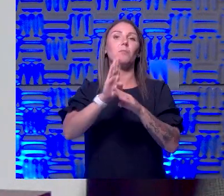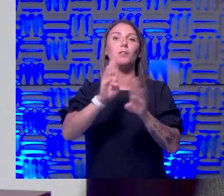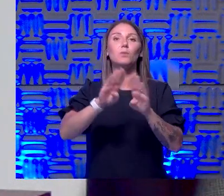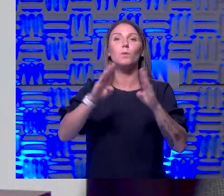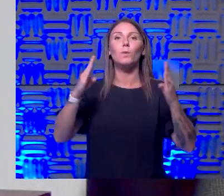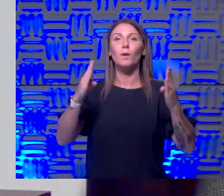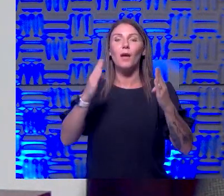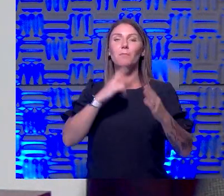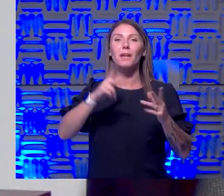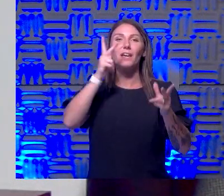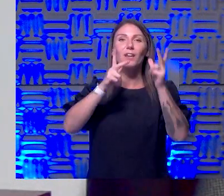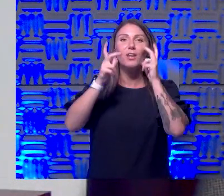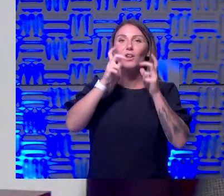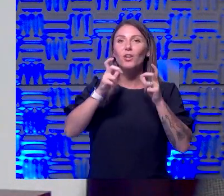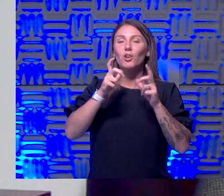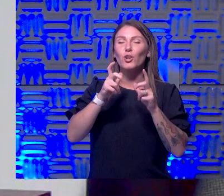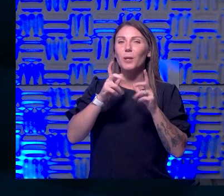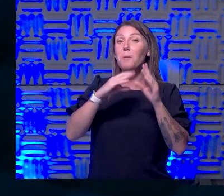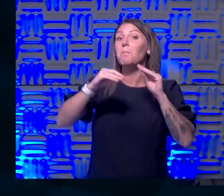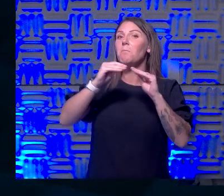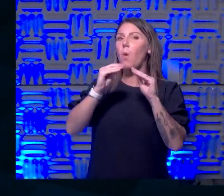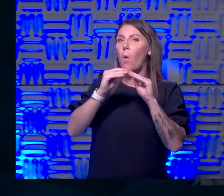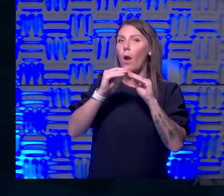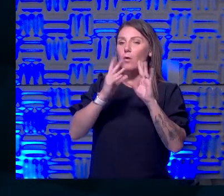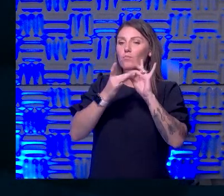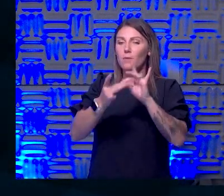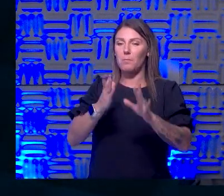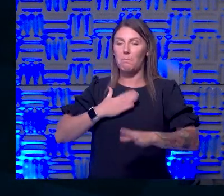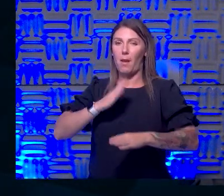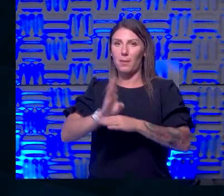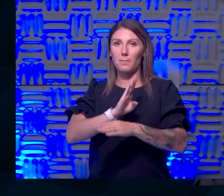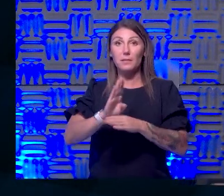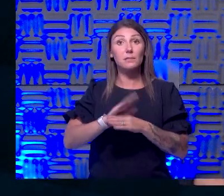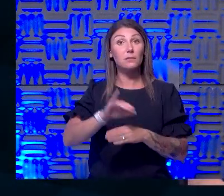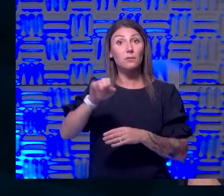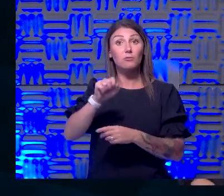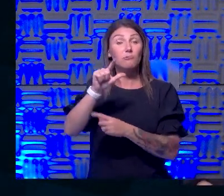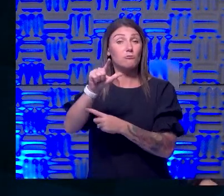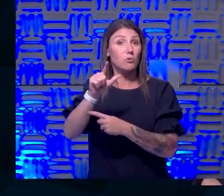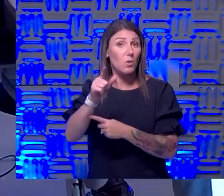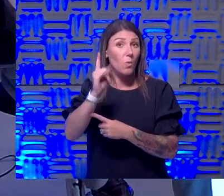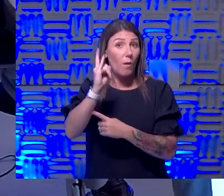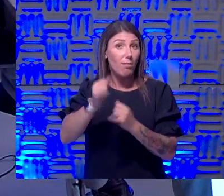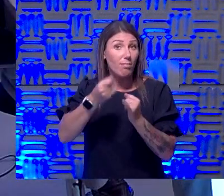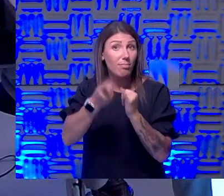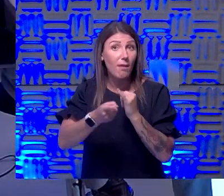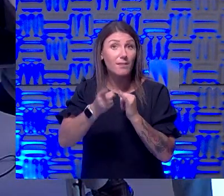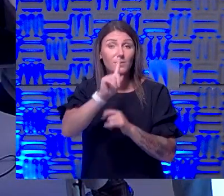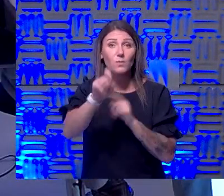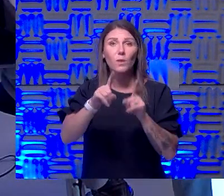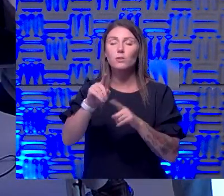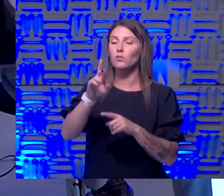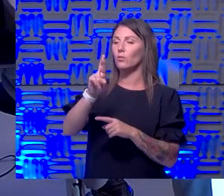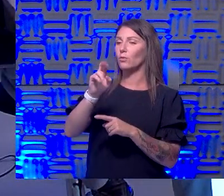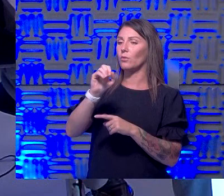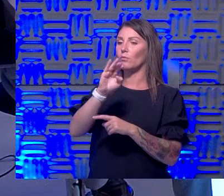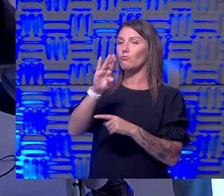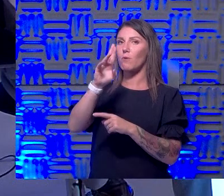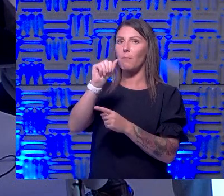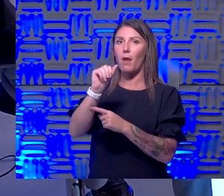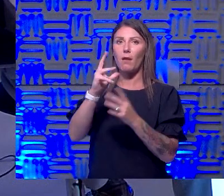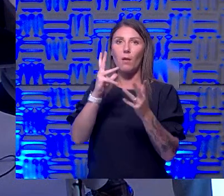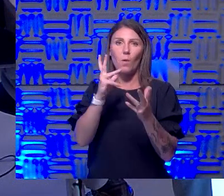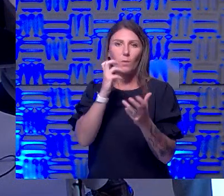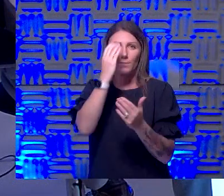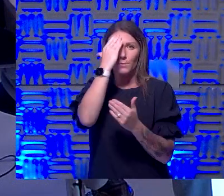of the tide from my businesses about that. Jill, do we have time for one last question? We do. Rebecca wants to know how